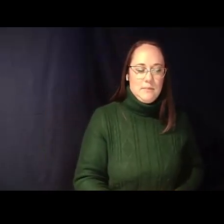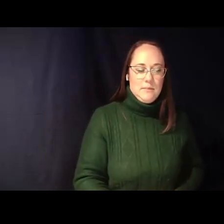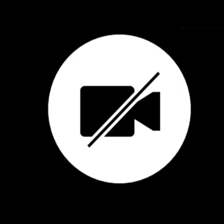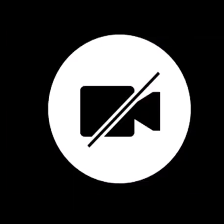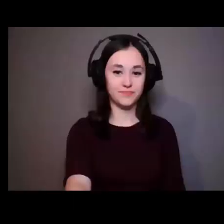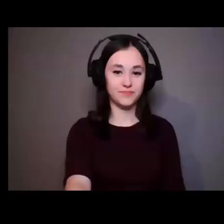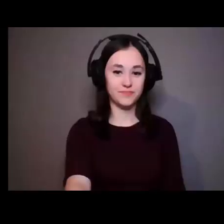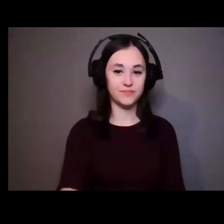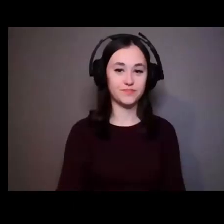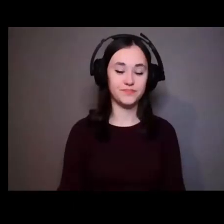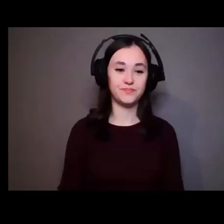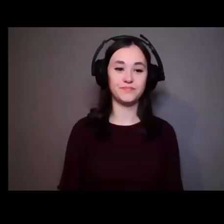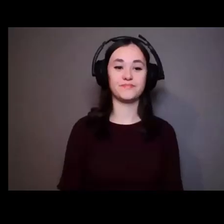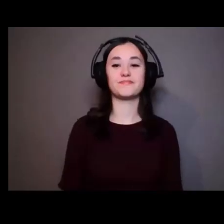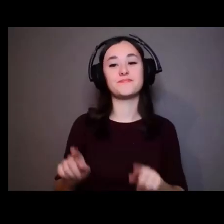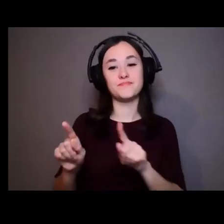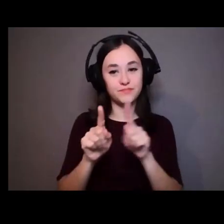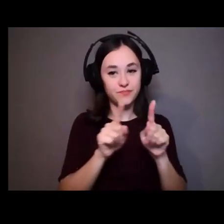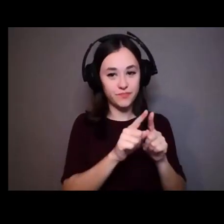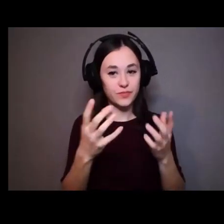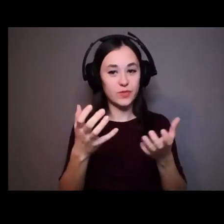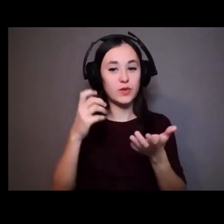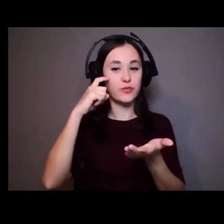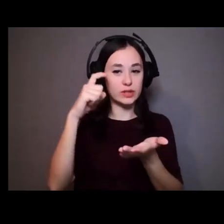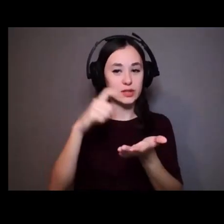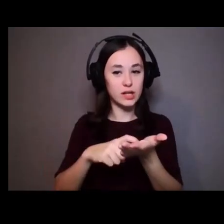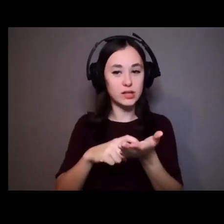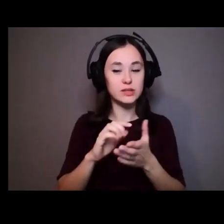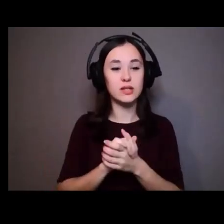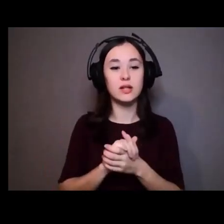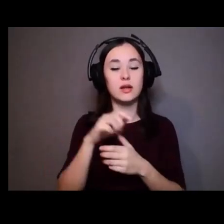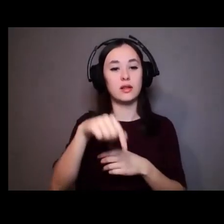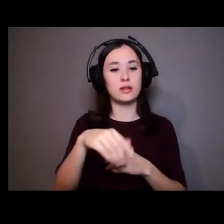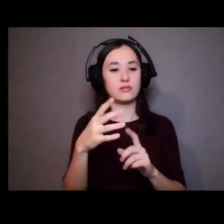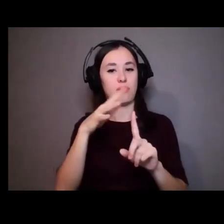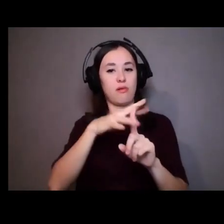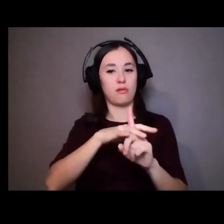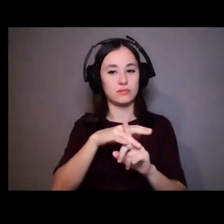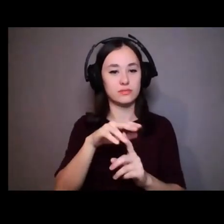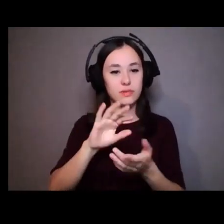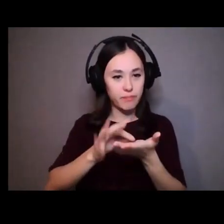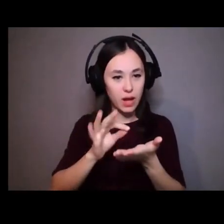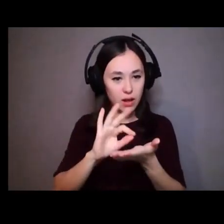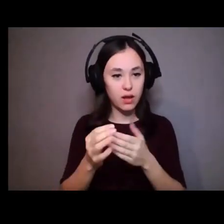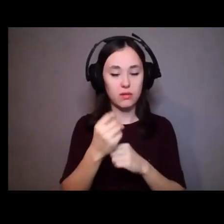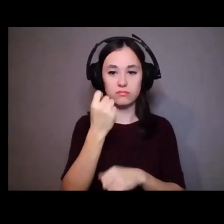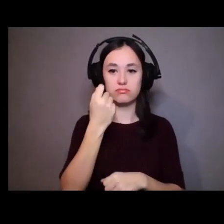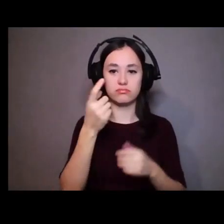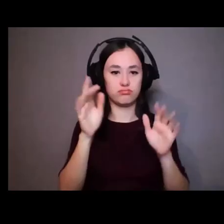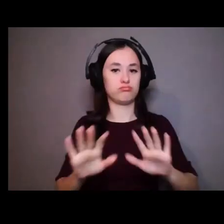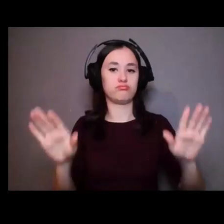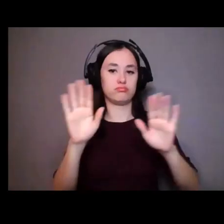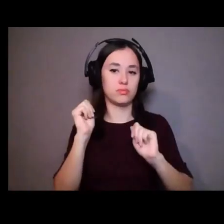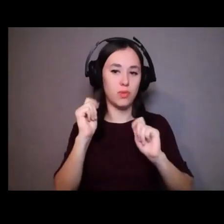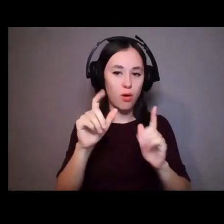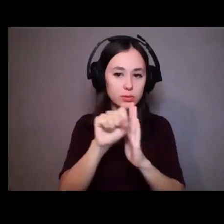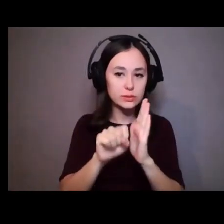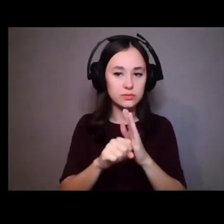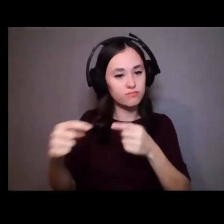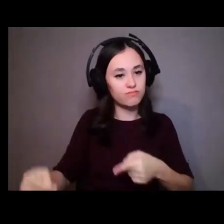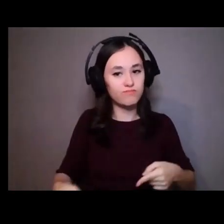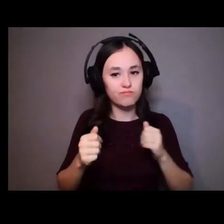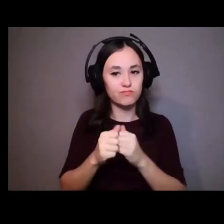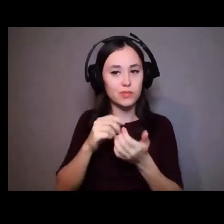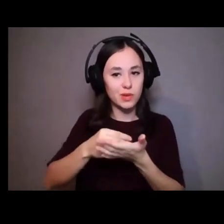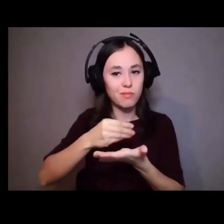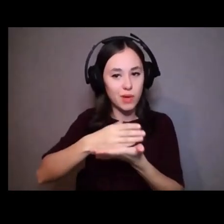want to recognize that within the context of Medicaid, all states are struggling with their Medicaid budgets. Medicaid is a large